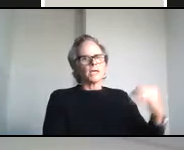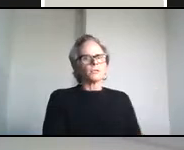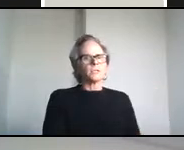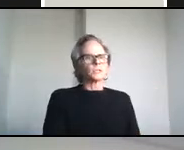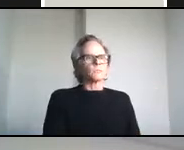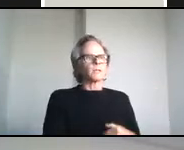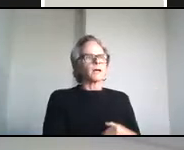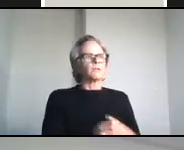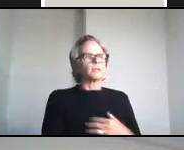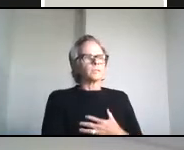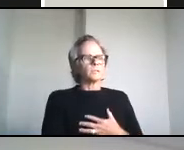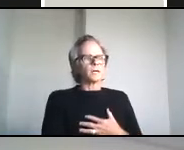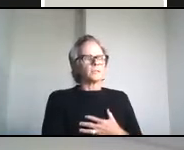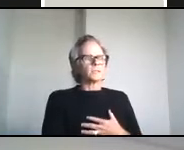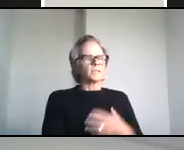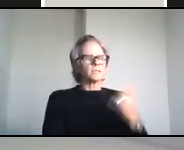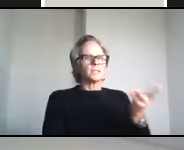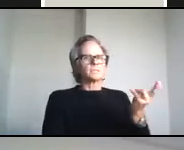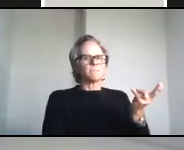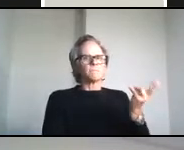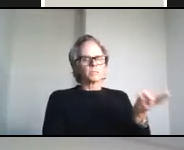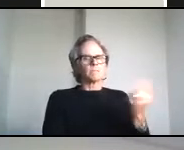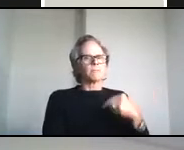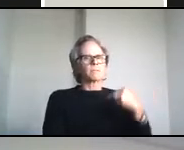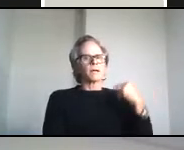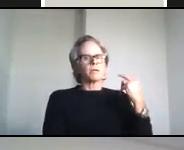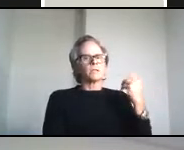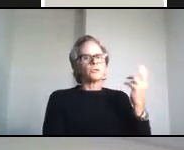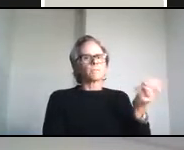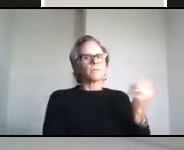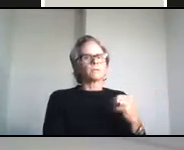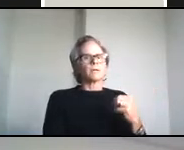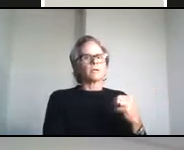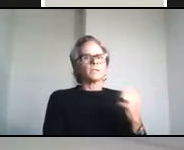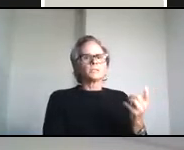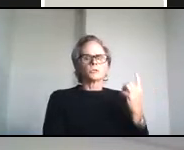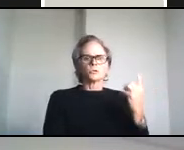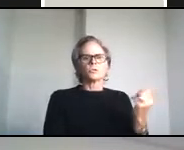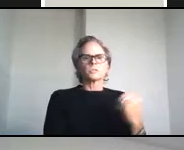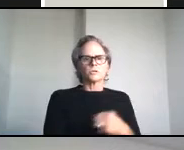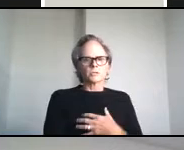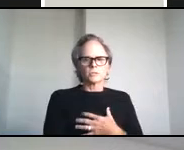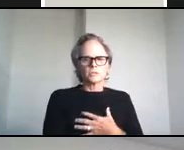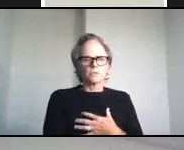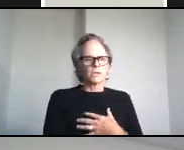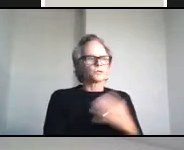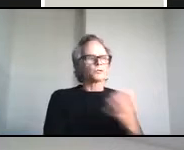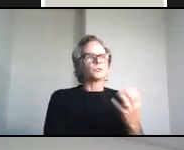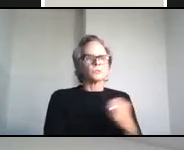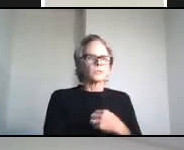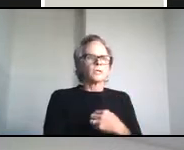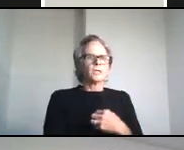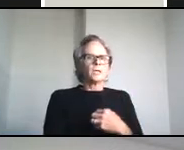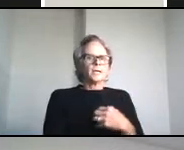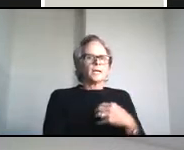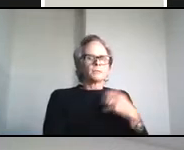and grand tradition with libraries in the United States. These Boston Public Library, New York Public Library, these are tourist attractions now. They are